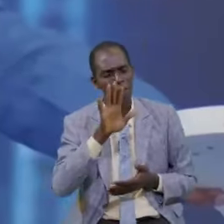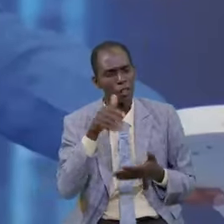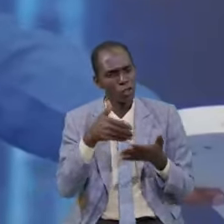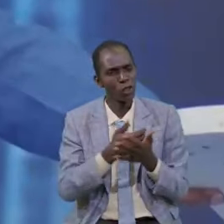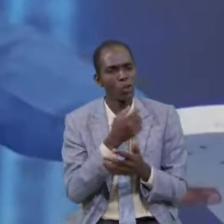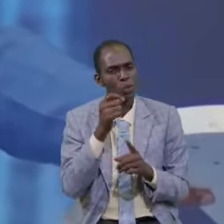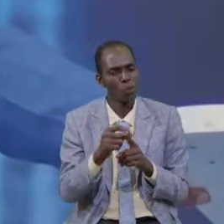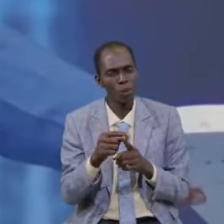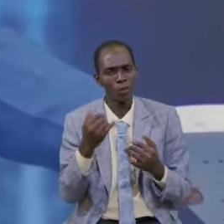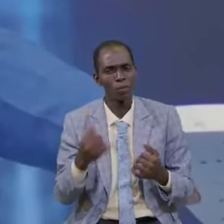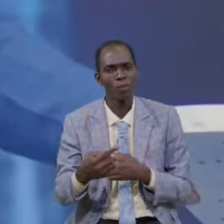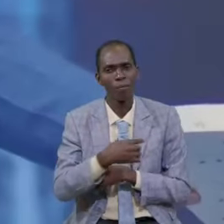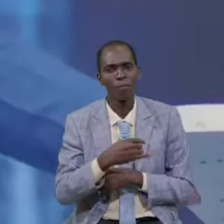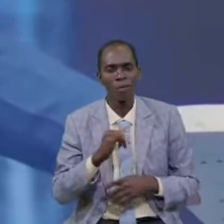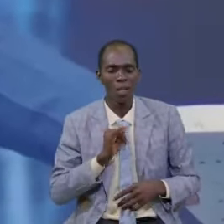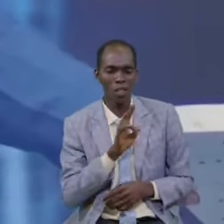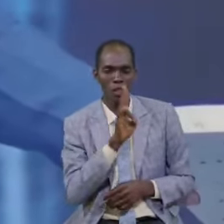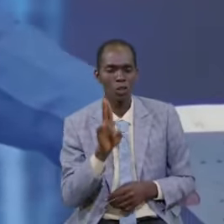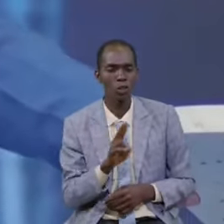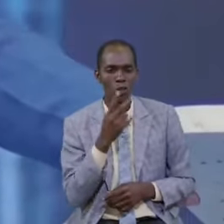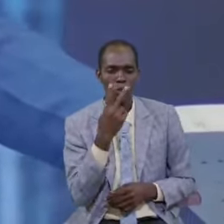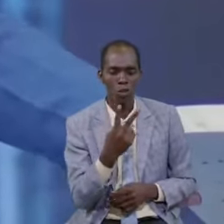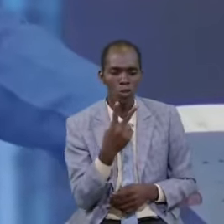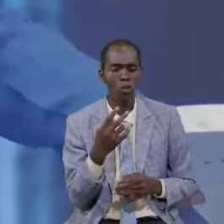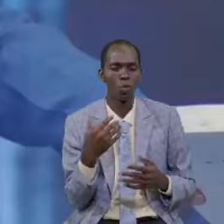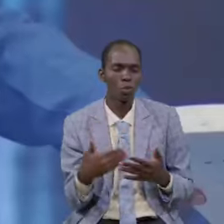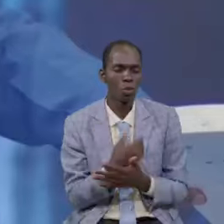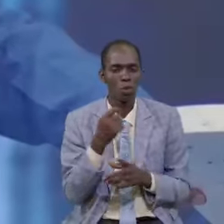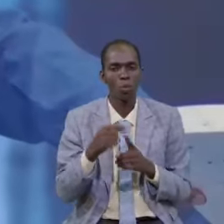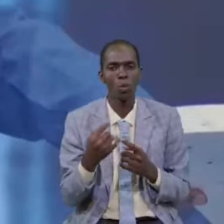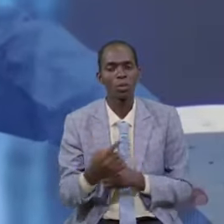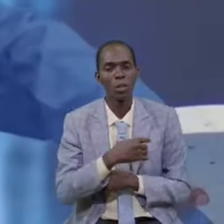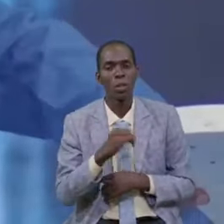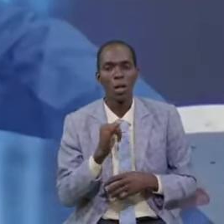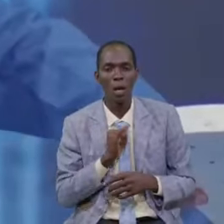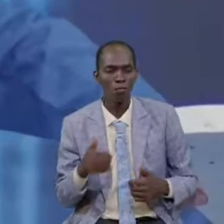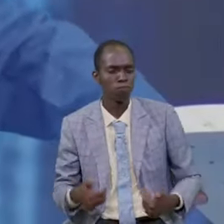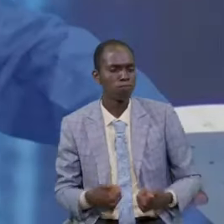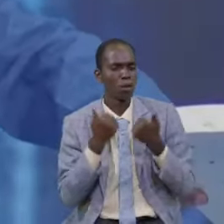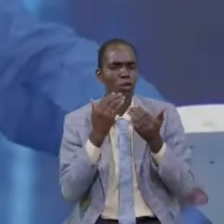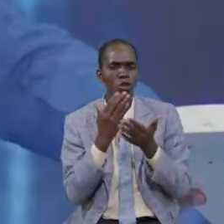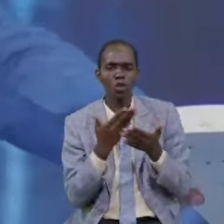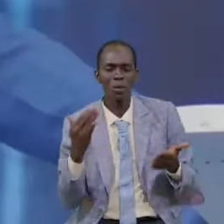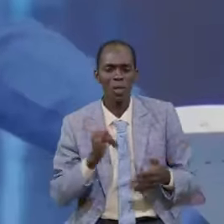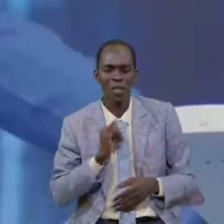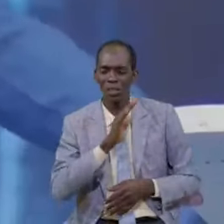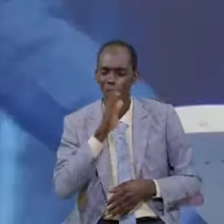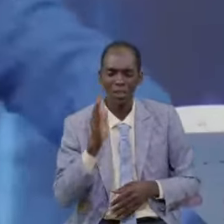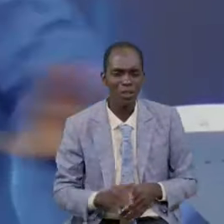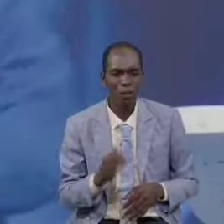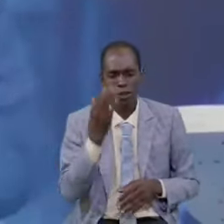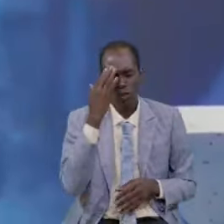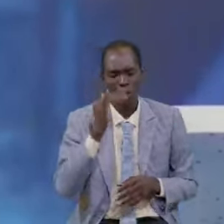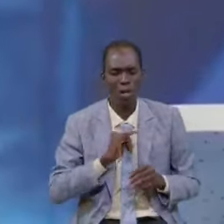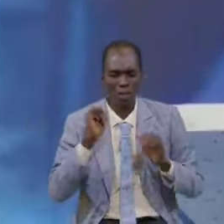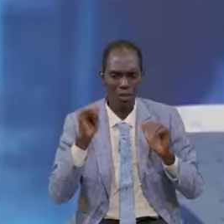new words today. I confronted something I never knew I could overcome. I did that today.